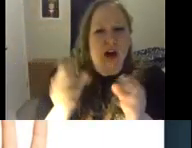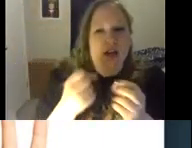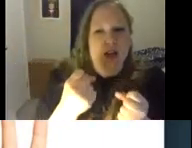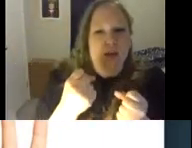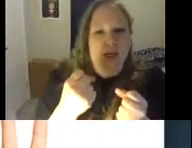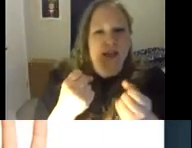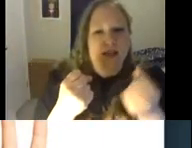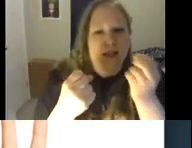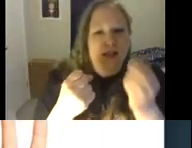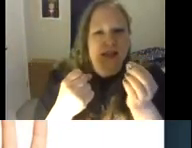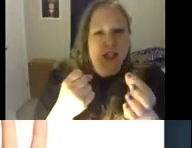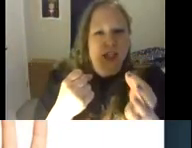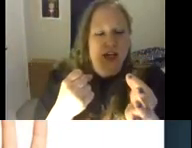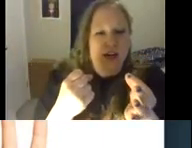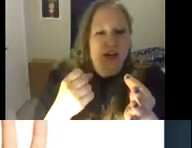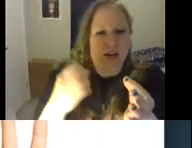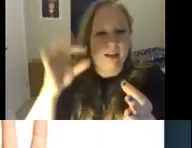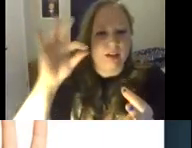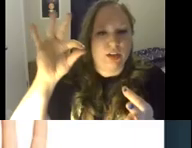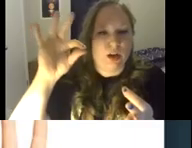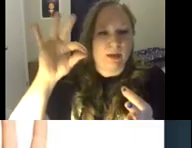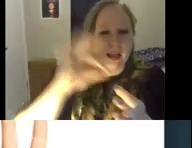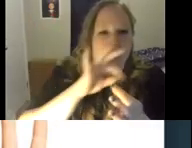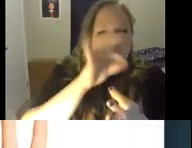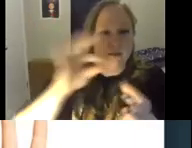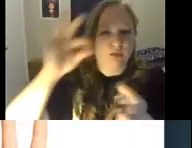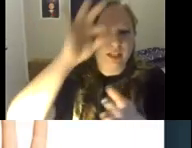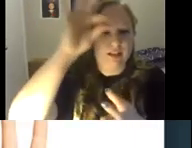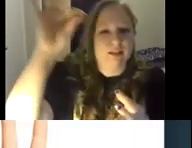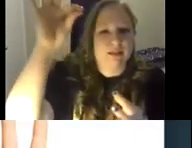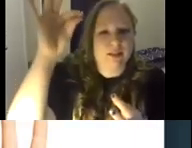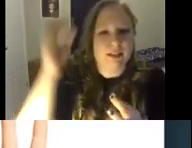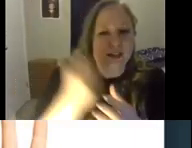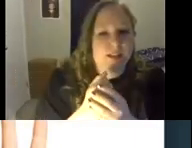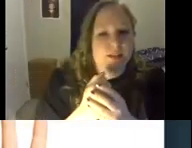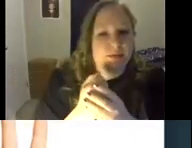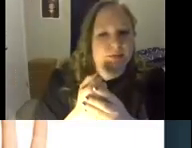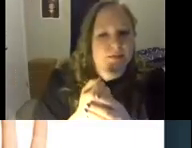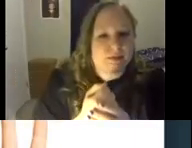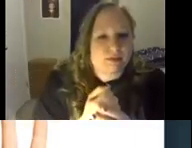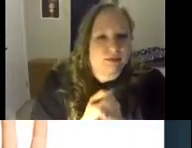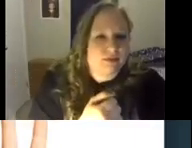your non-dominant is stationary and your dominant hand is moving.